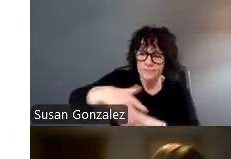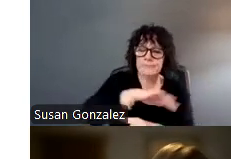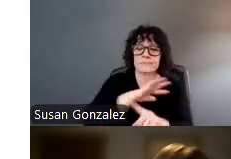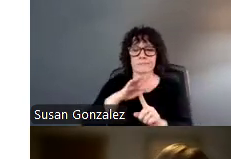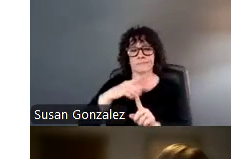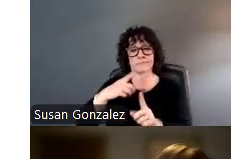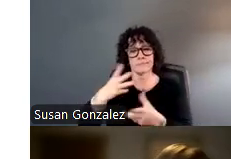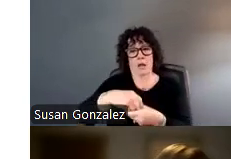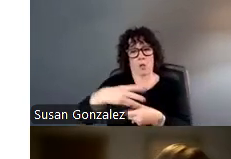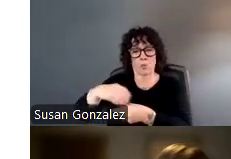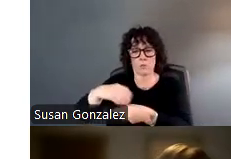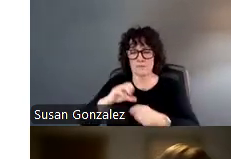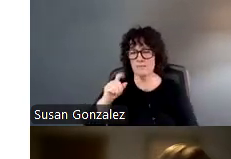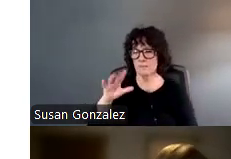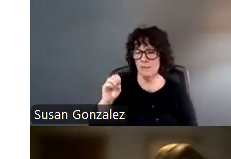gender.